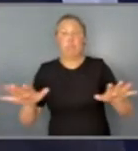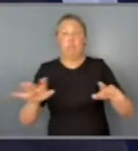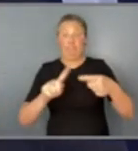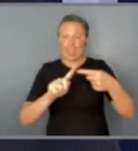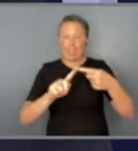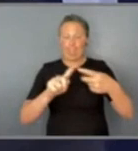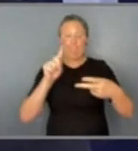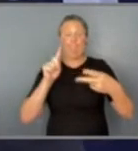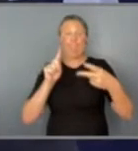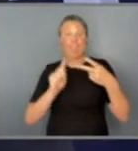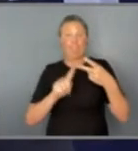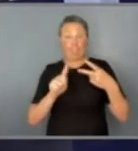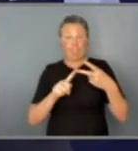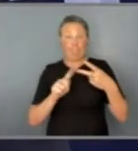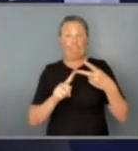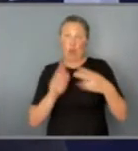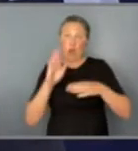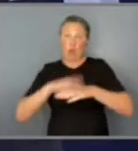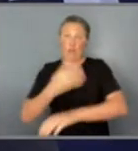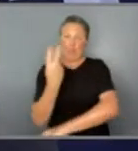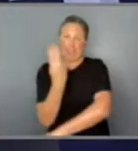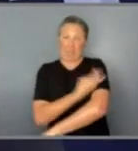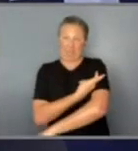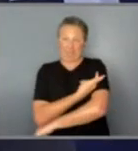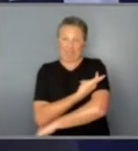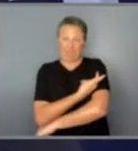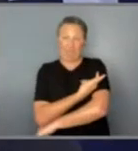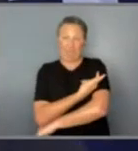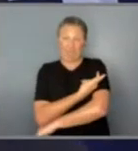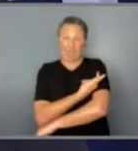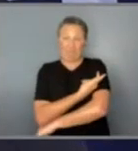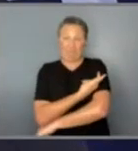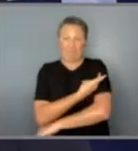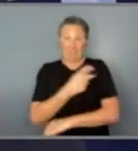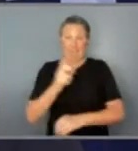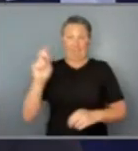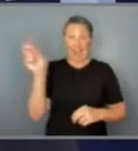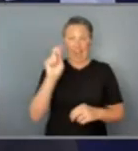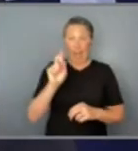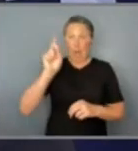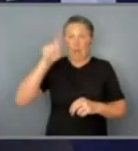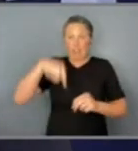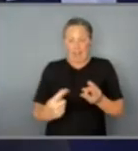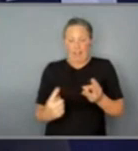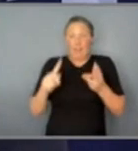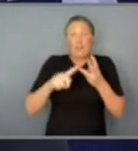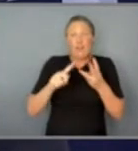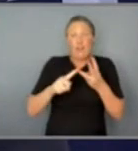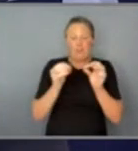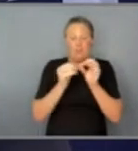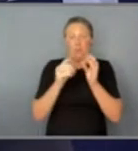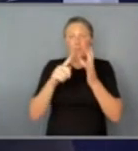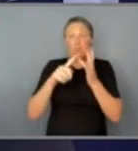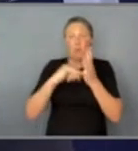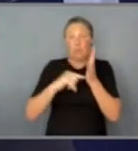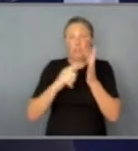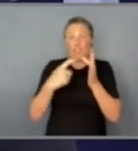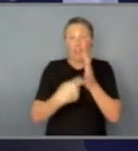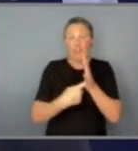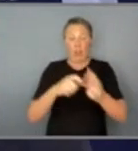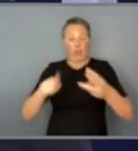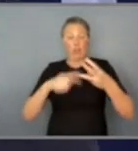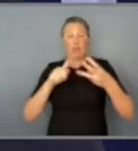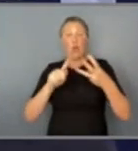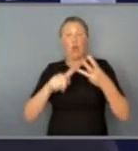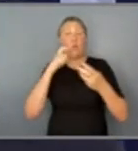of course, our vaccination program, as we are now well into the booster phase of that program. And the third area is what's